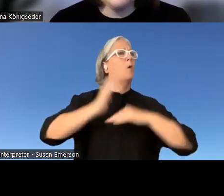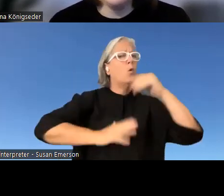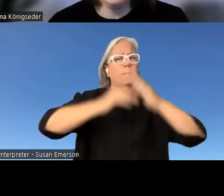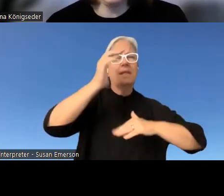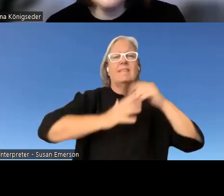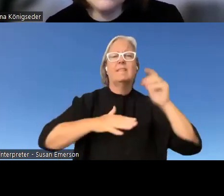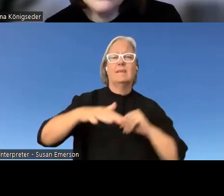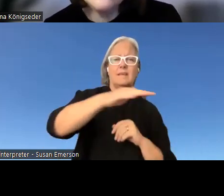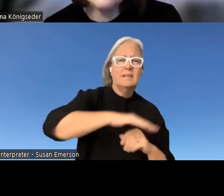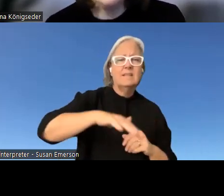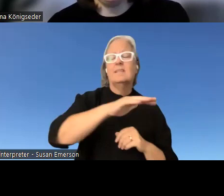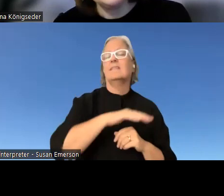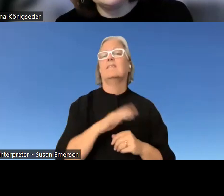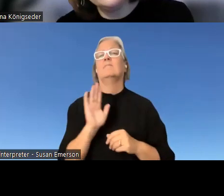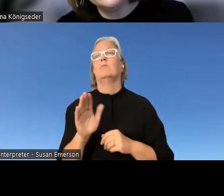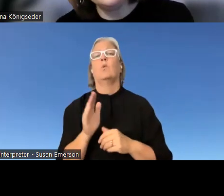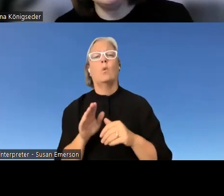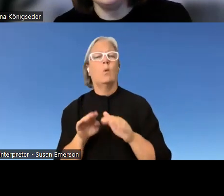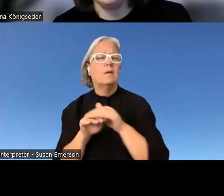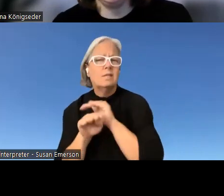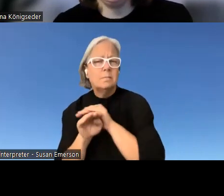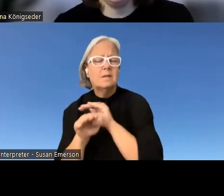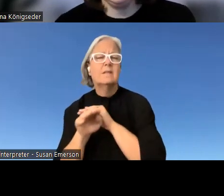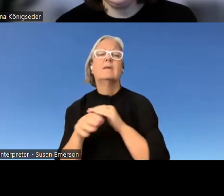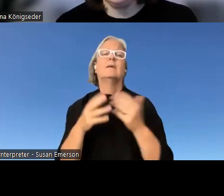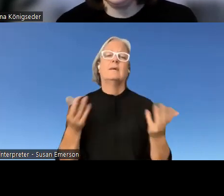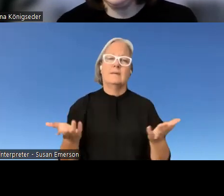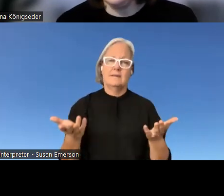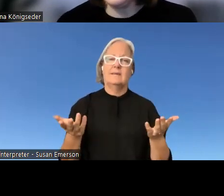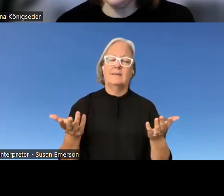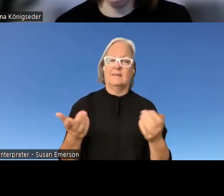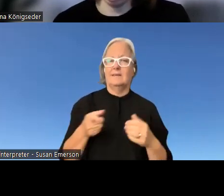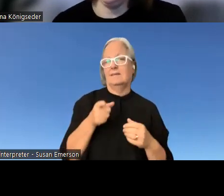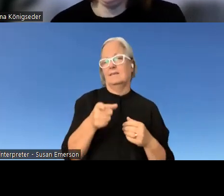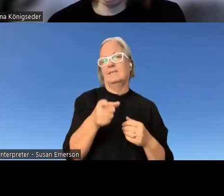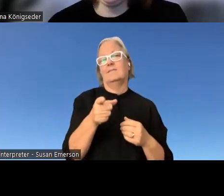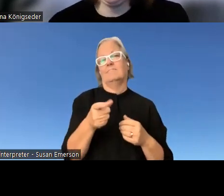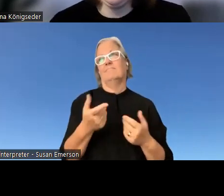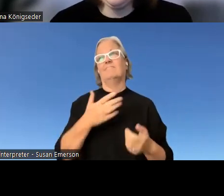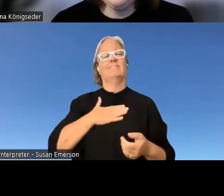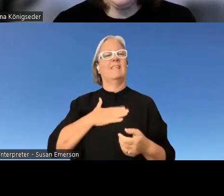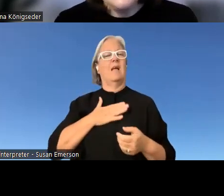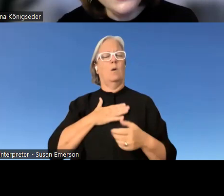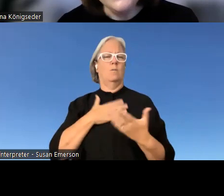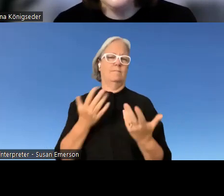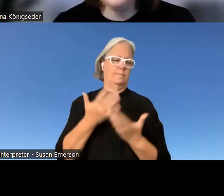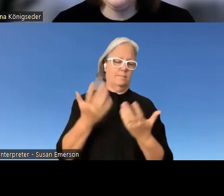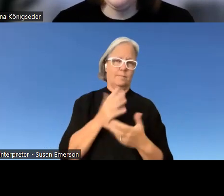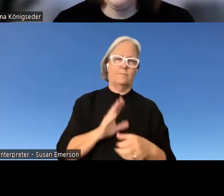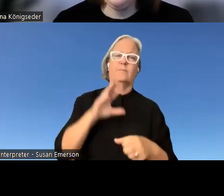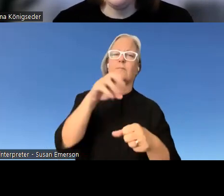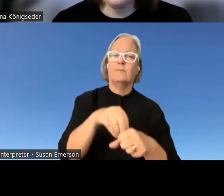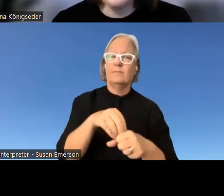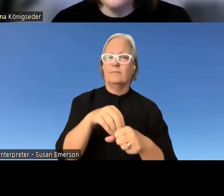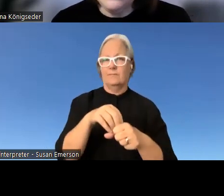built environment accessibilities, which would more fall in our cycle in the next year